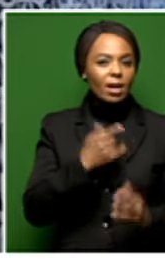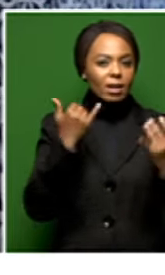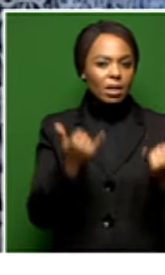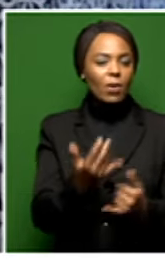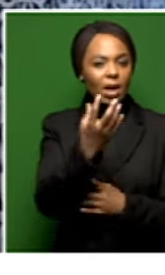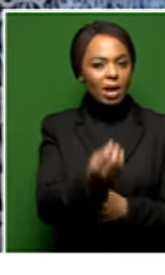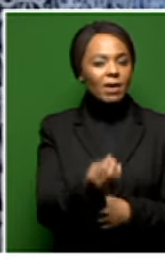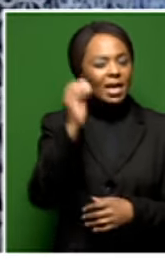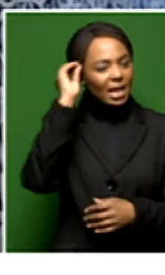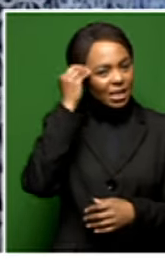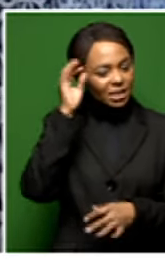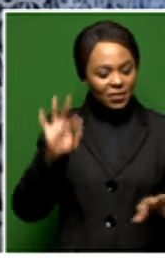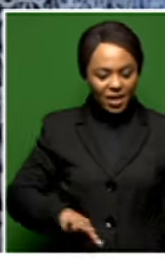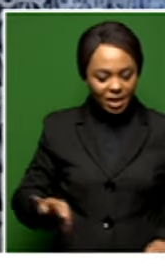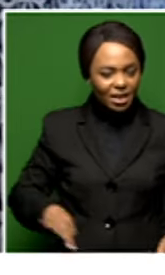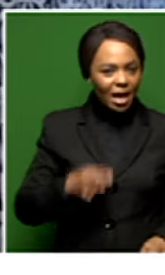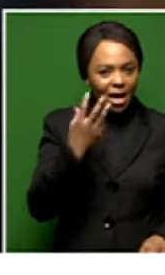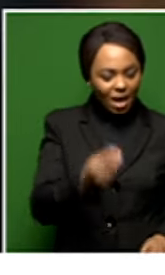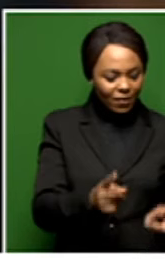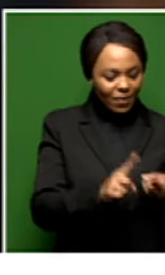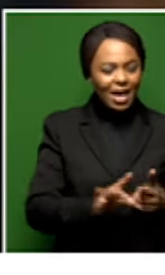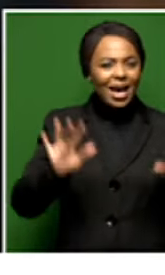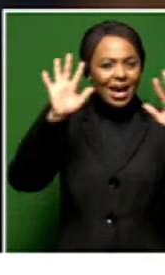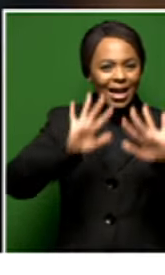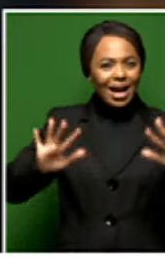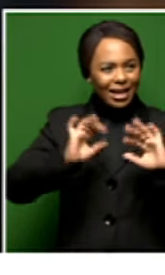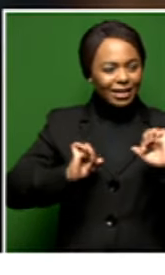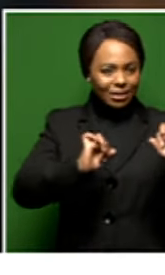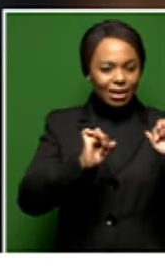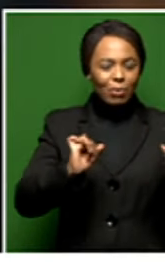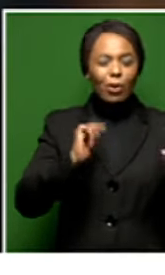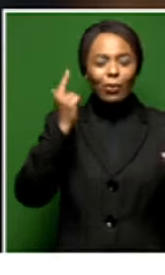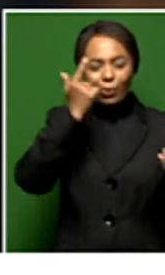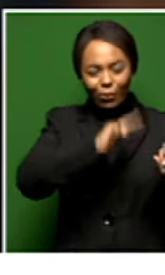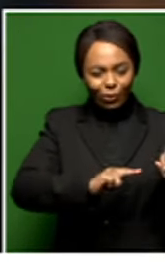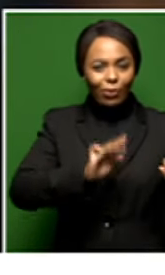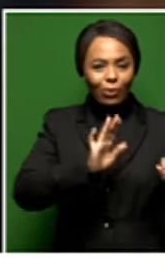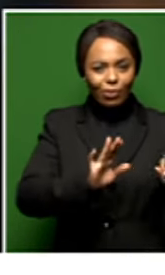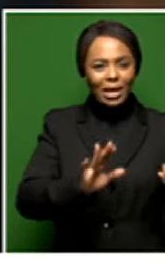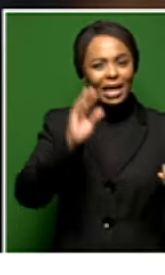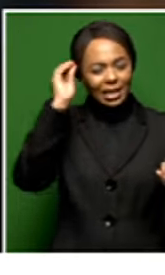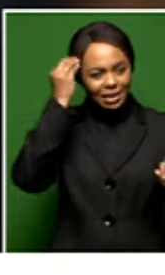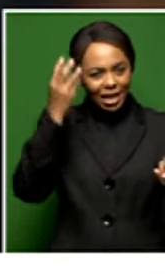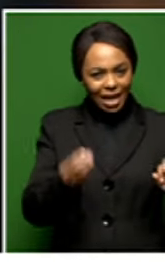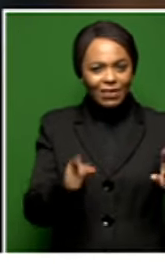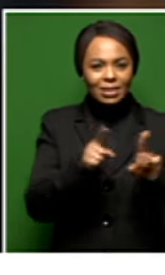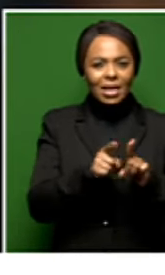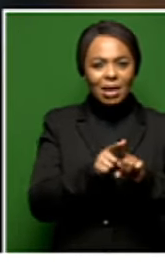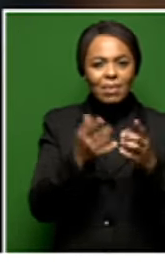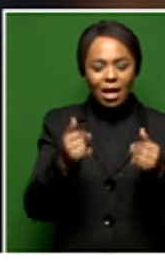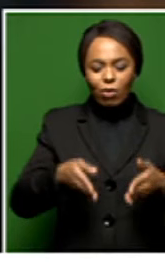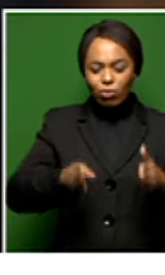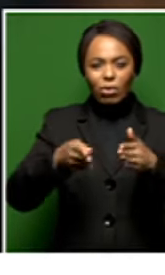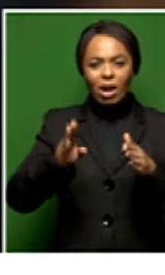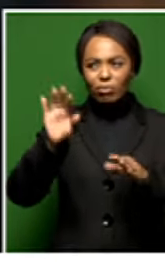you know, interesting furniture, interesting colors as you come in, you know, and they have these hallways which are kind of like dark and everything like